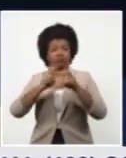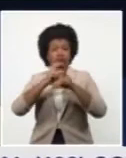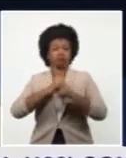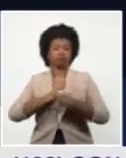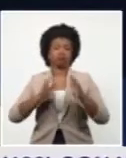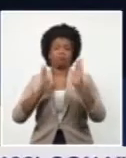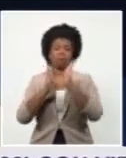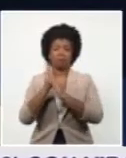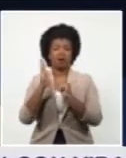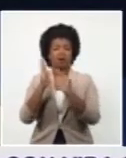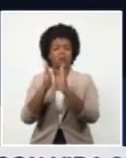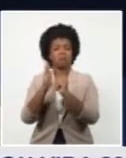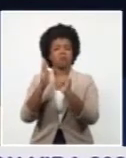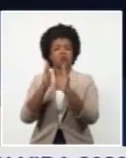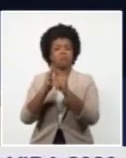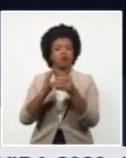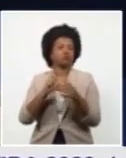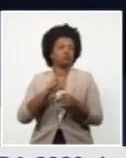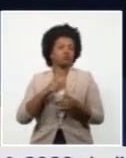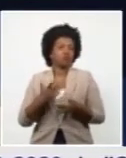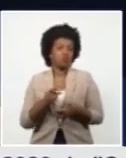their diagnosis.